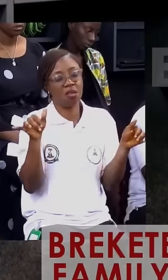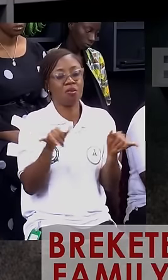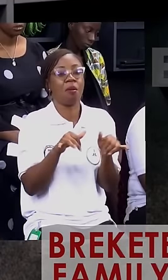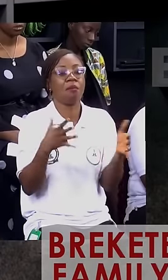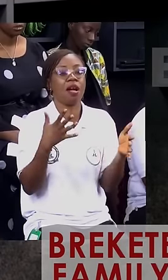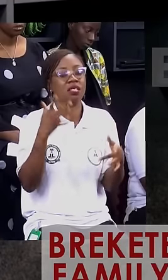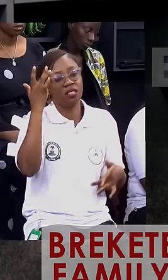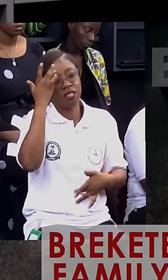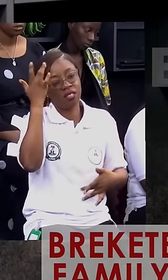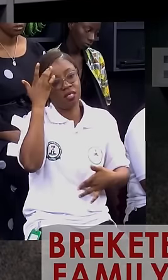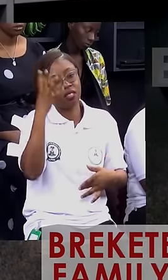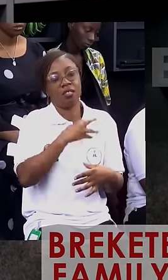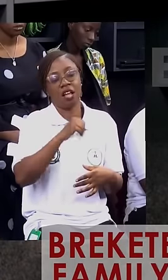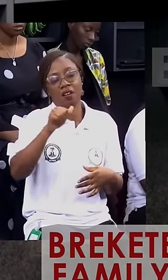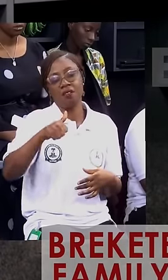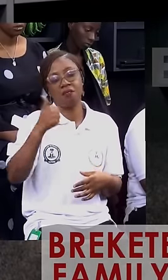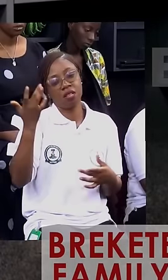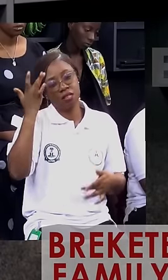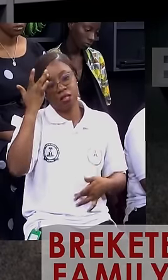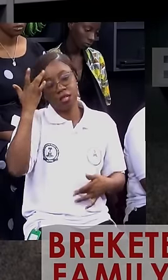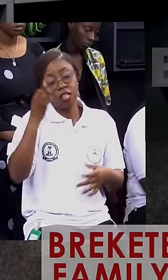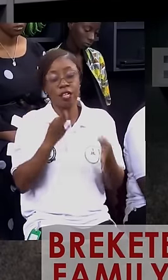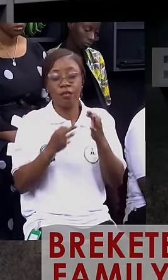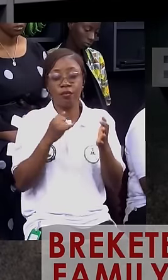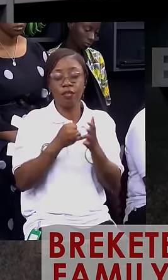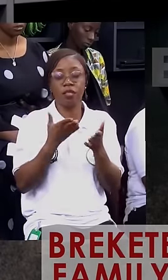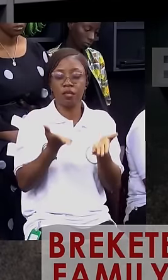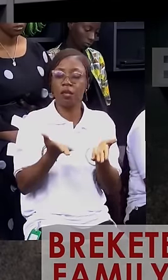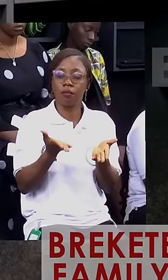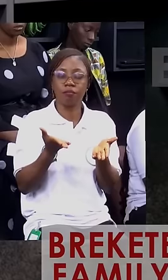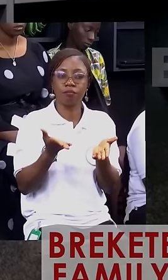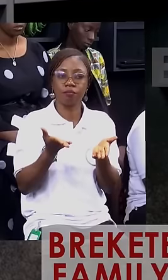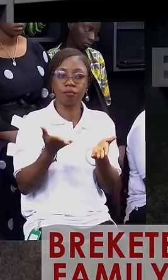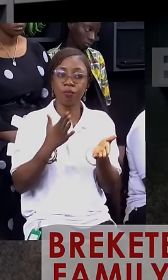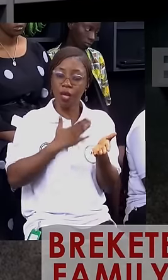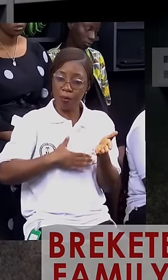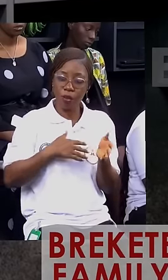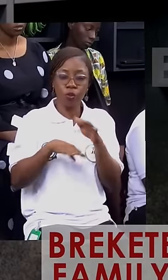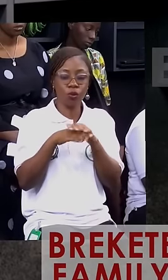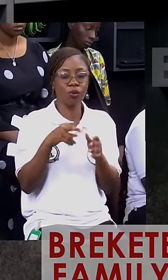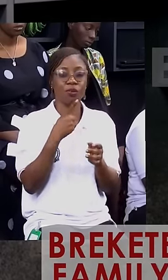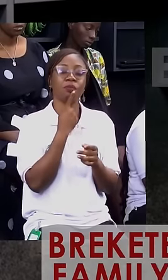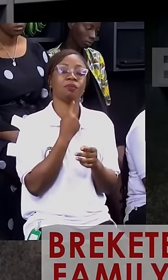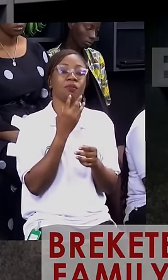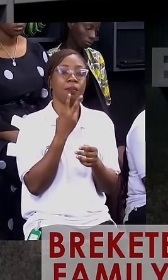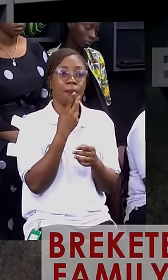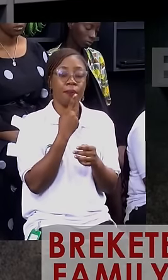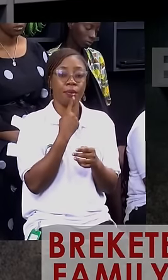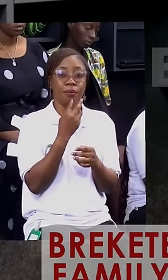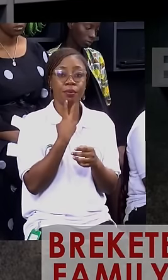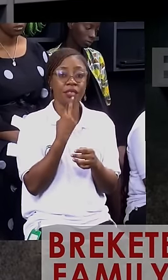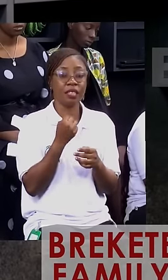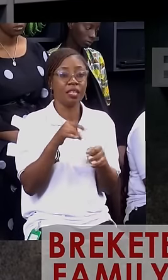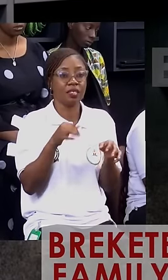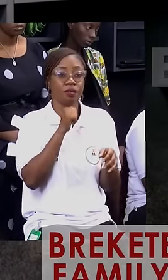like hypertension and diabetes. But if it is there, don't play the ostrich. Don't pretend as if it is not there. You can still